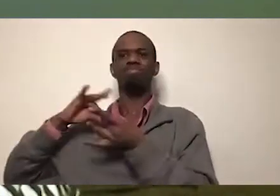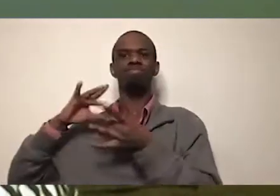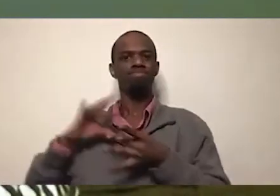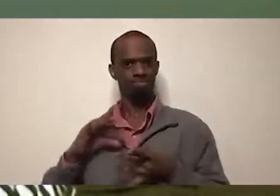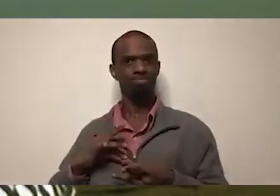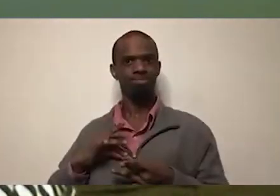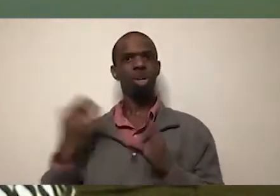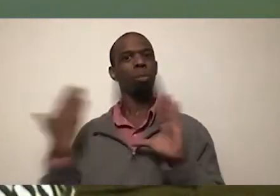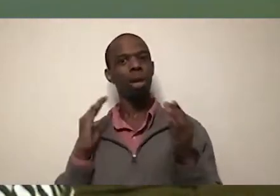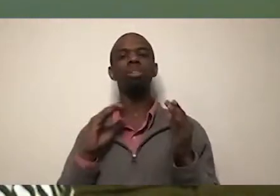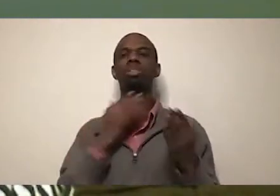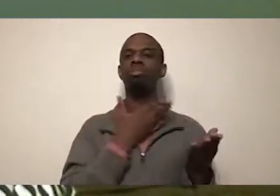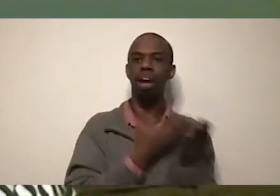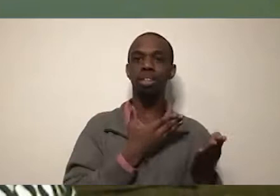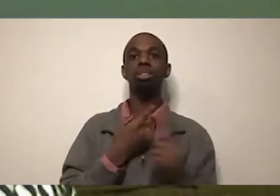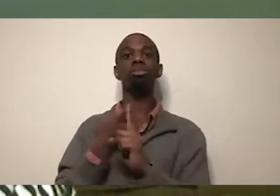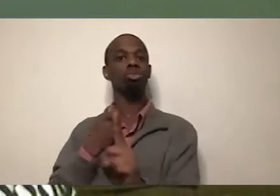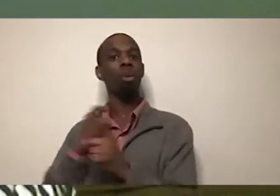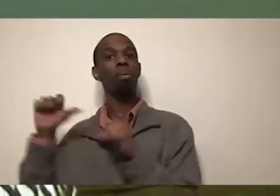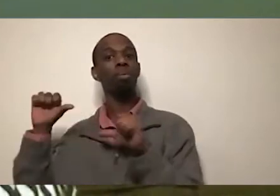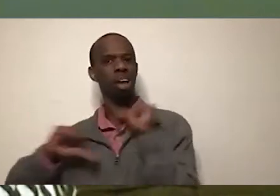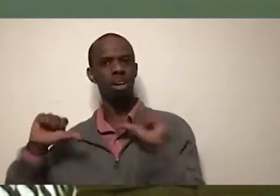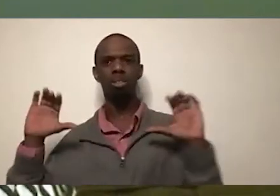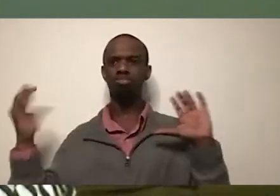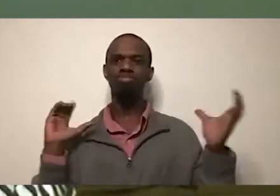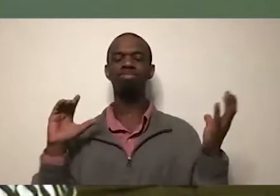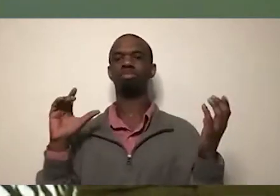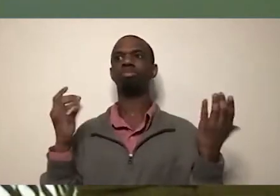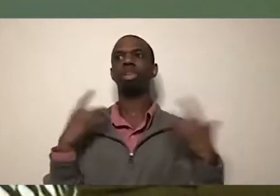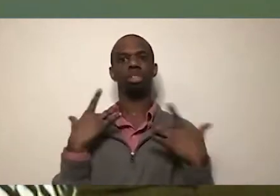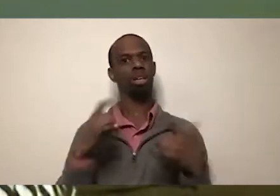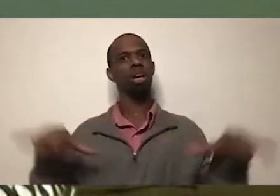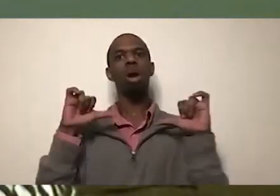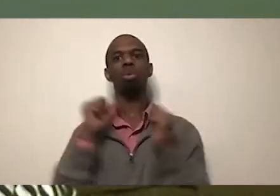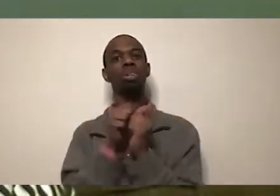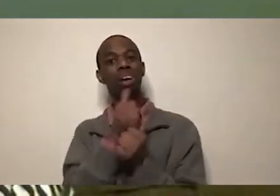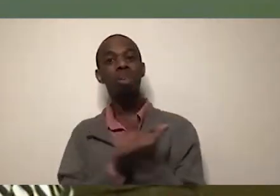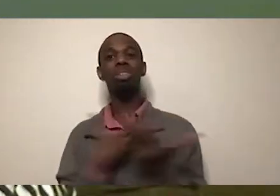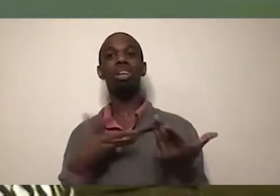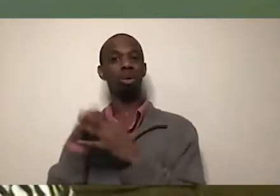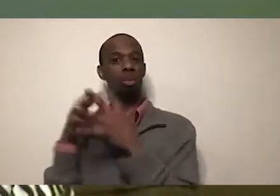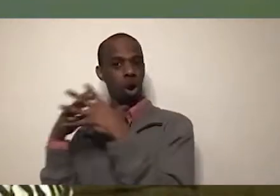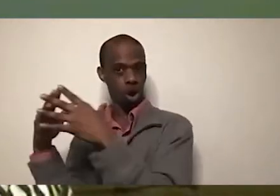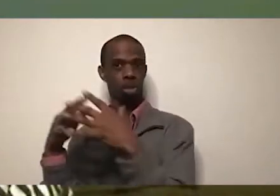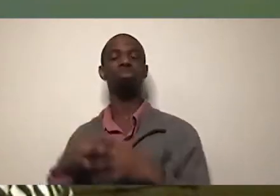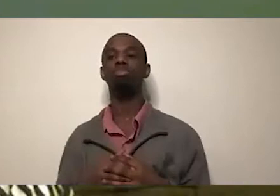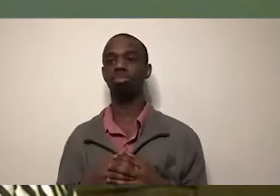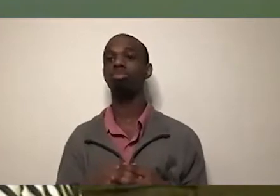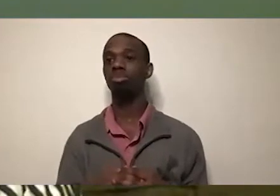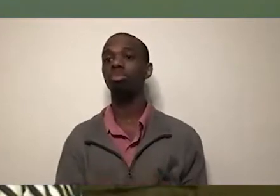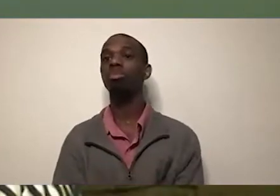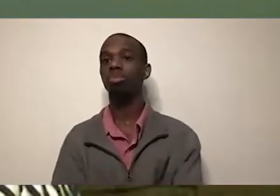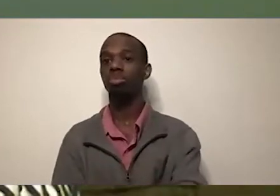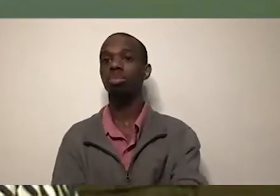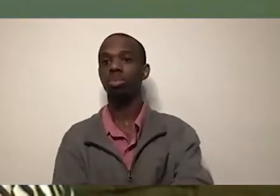to Linda. You are a filmmaker, an artist, a curator, an activist.